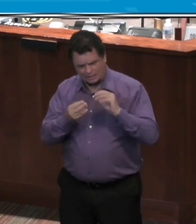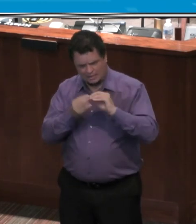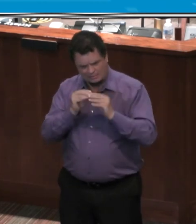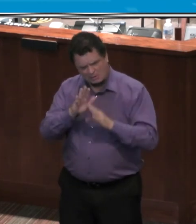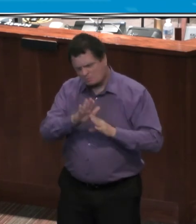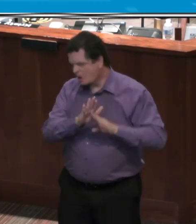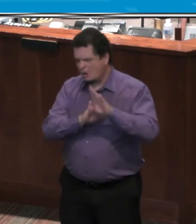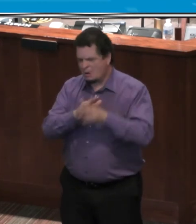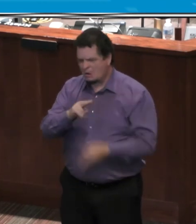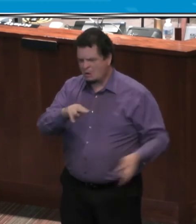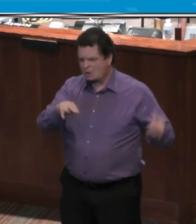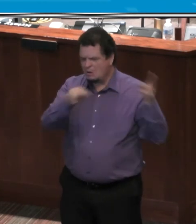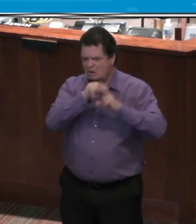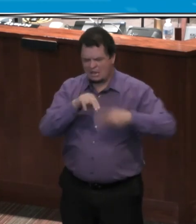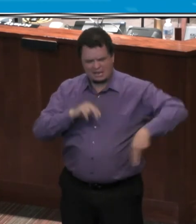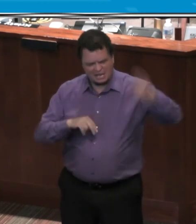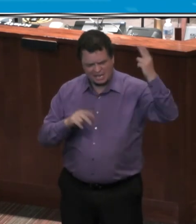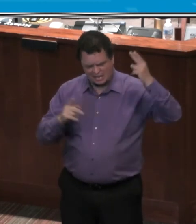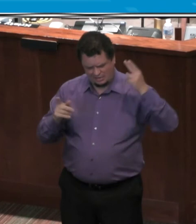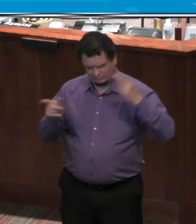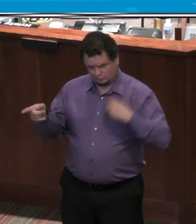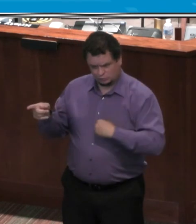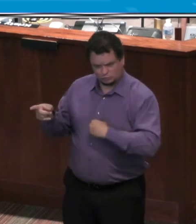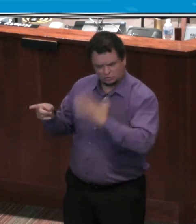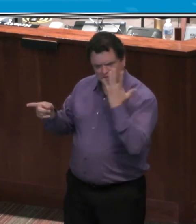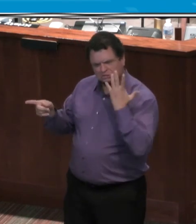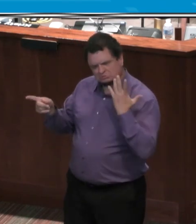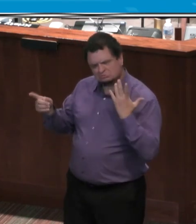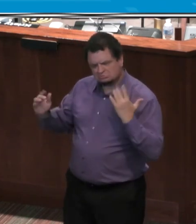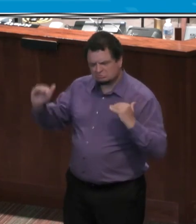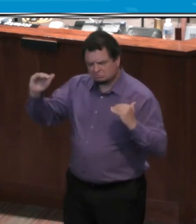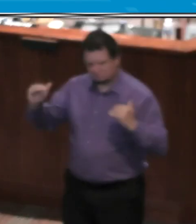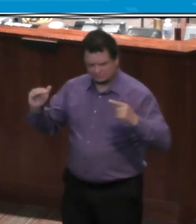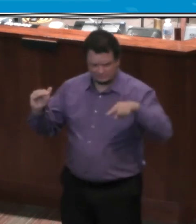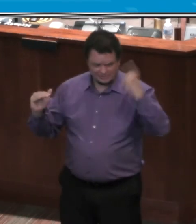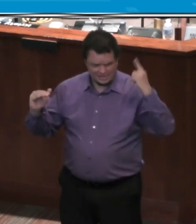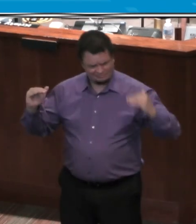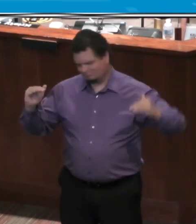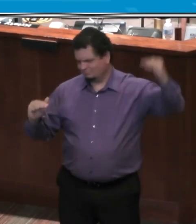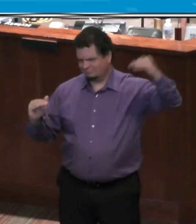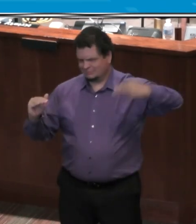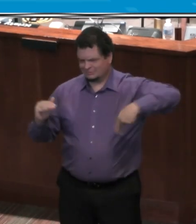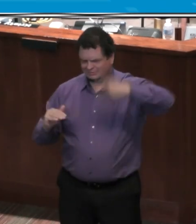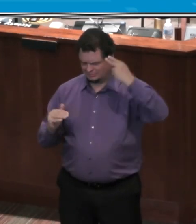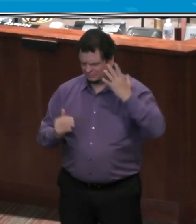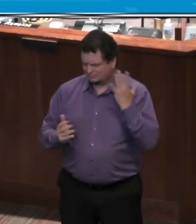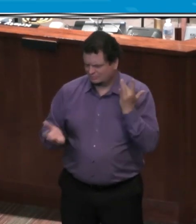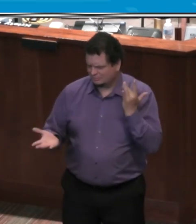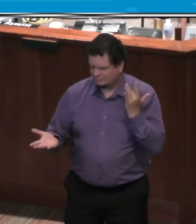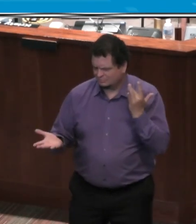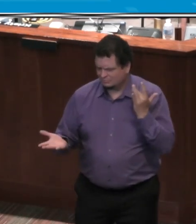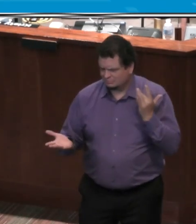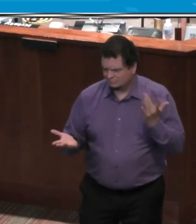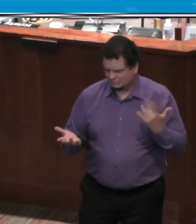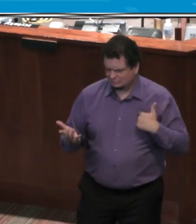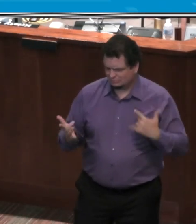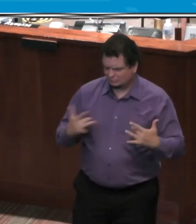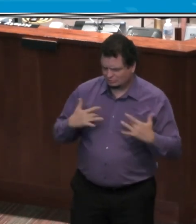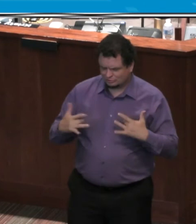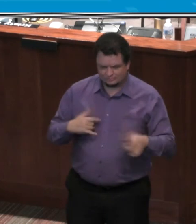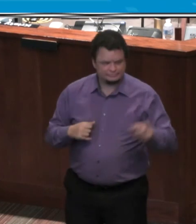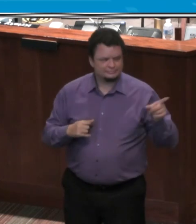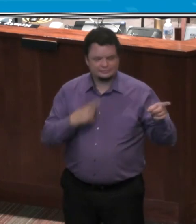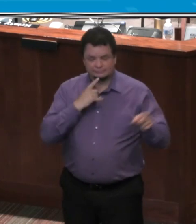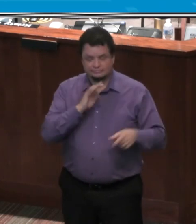That's a great question. We will continue to be exploring the why in that, but I think that it's a population that we have not